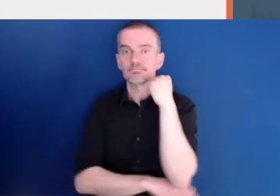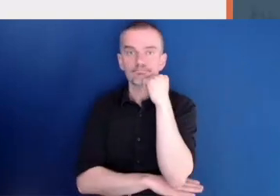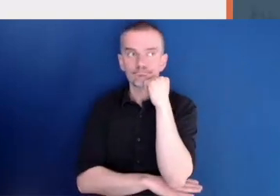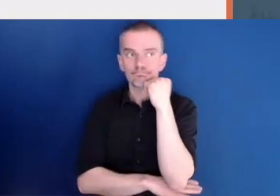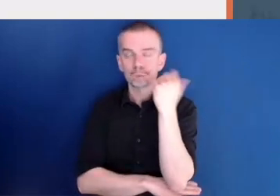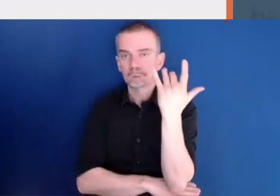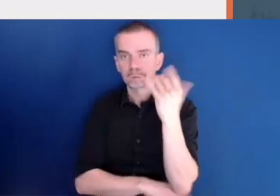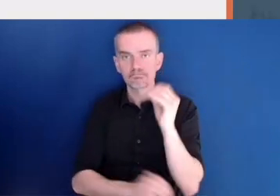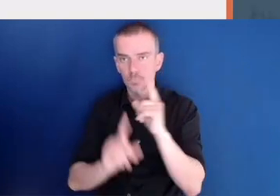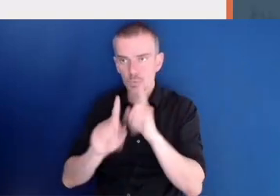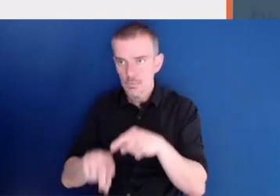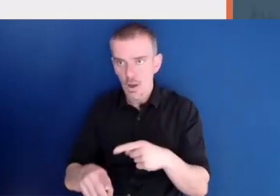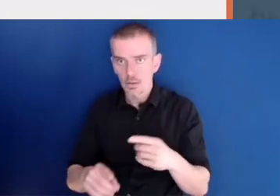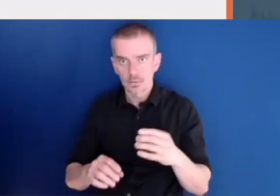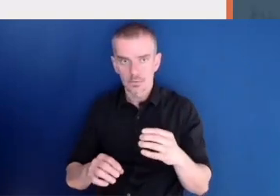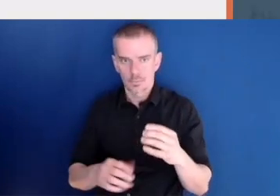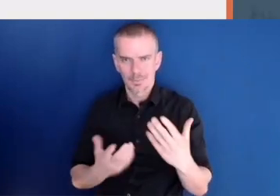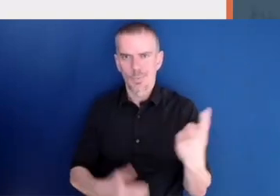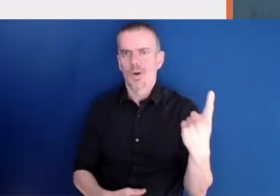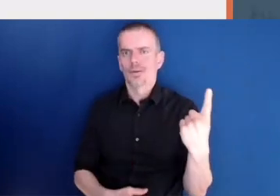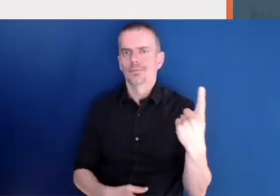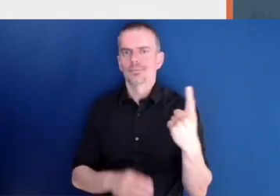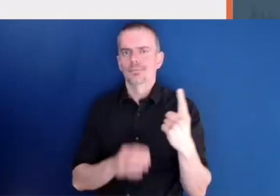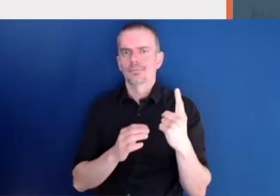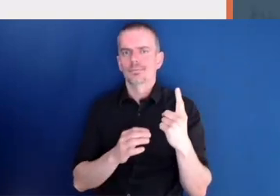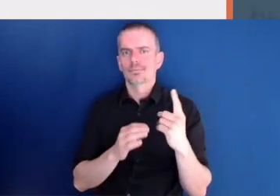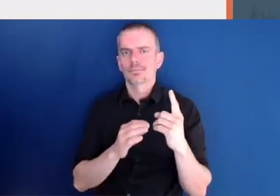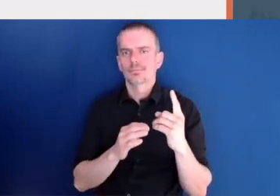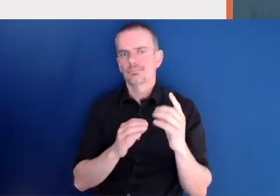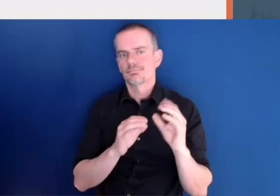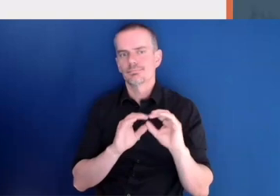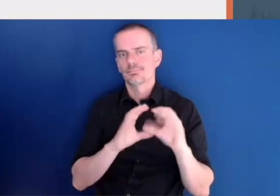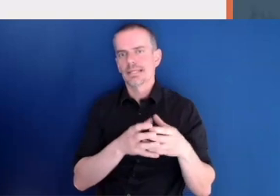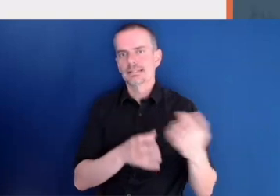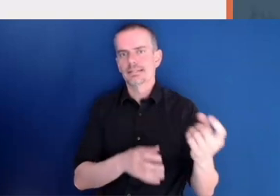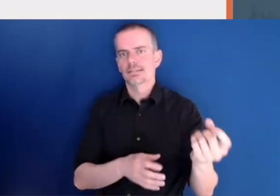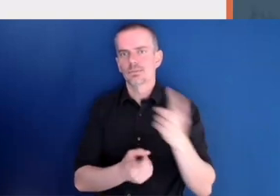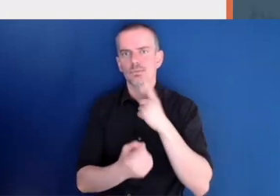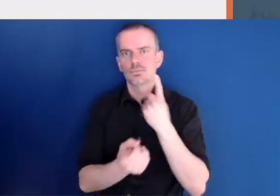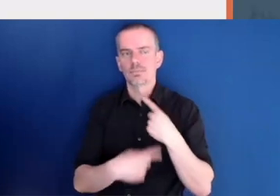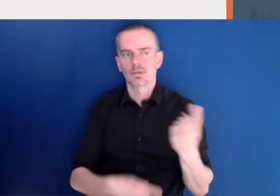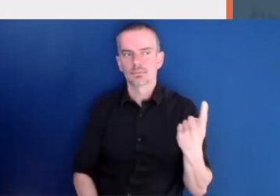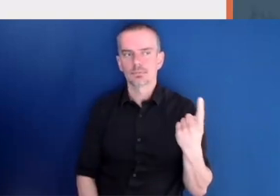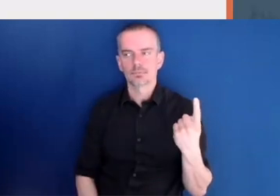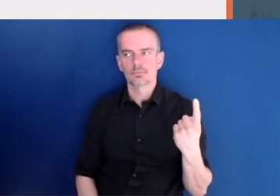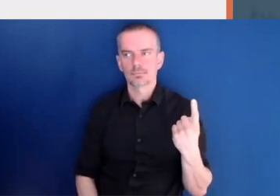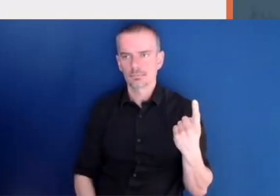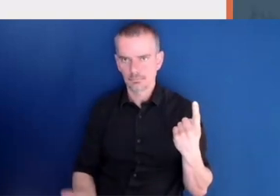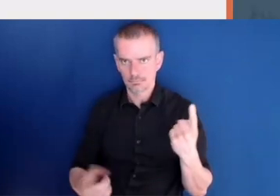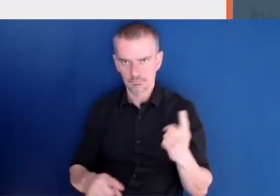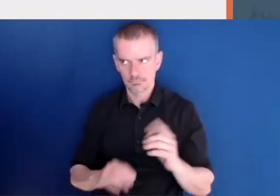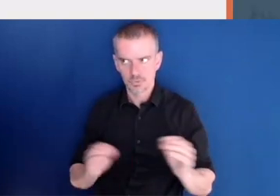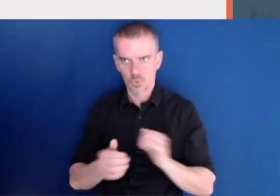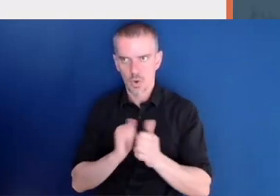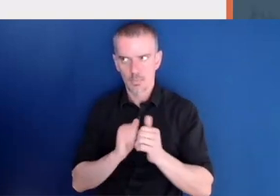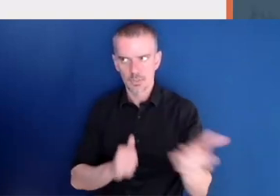gotten no response or response from only one entity, then basically what we've determined there is that there's a lack of